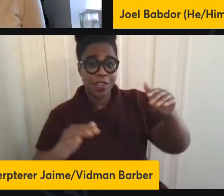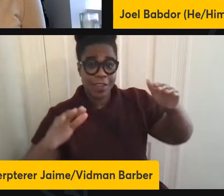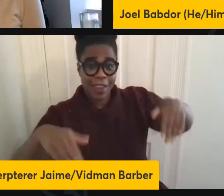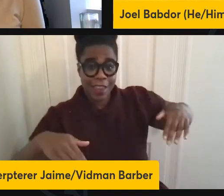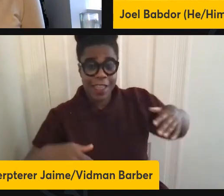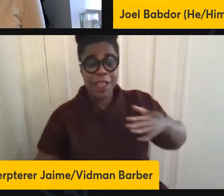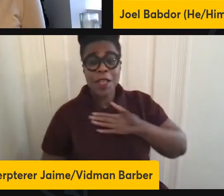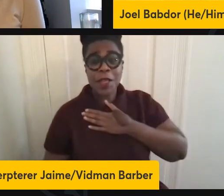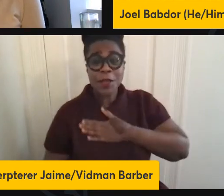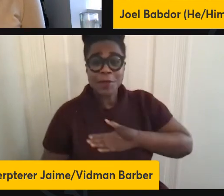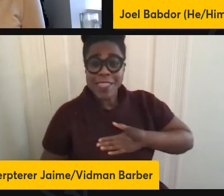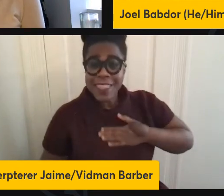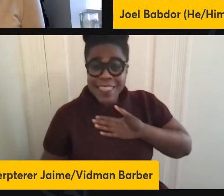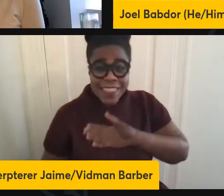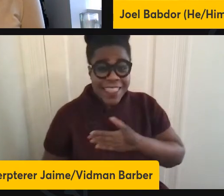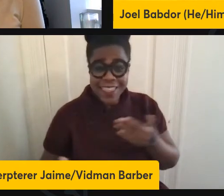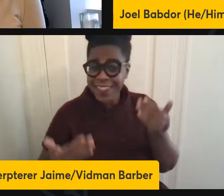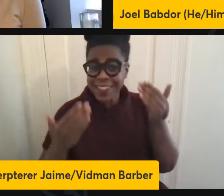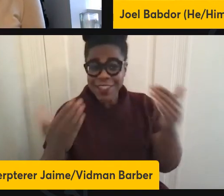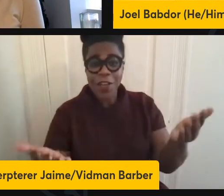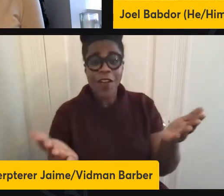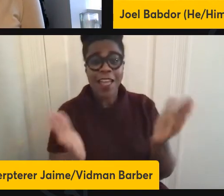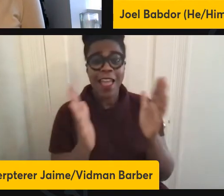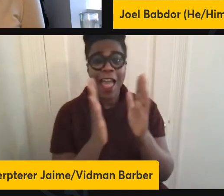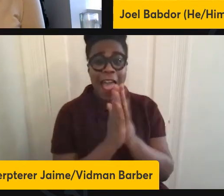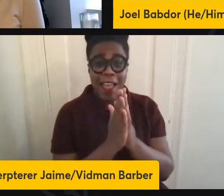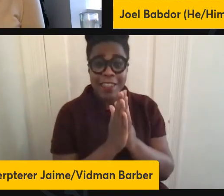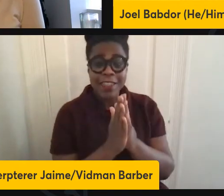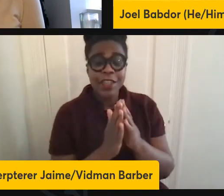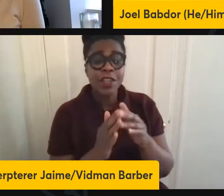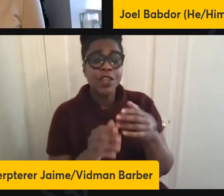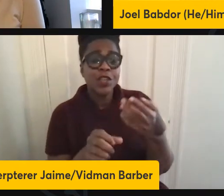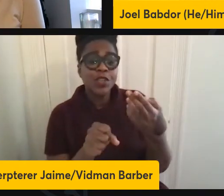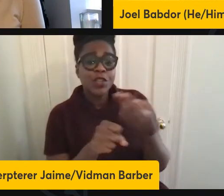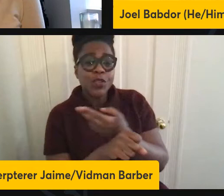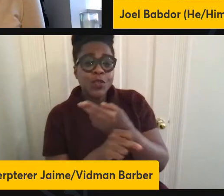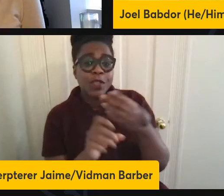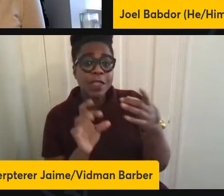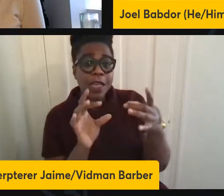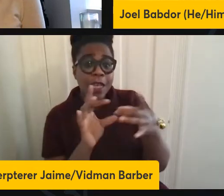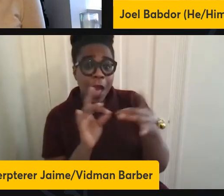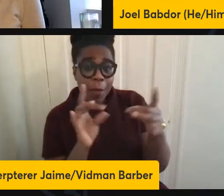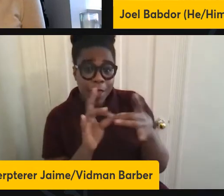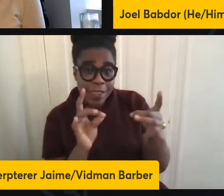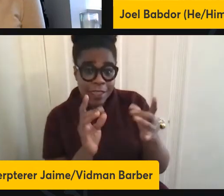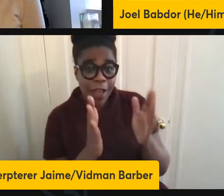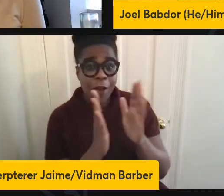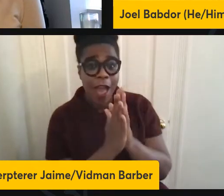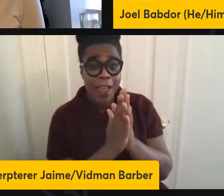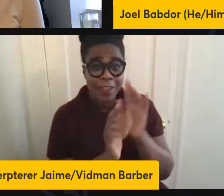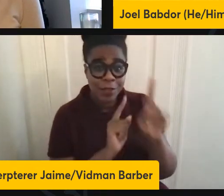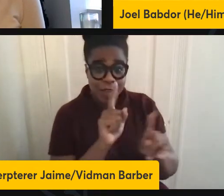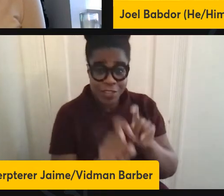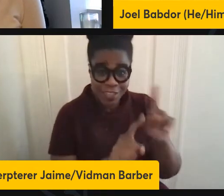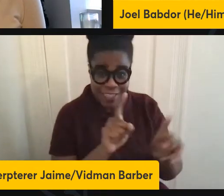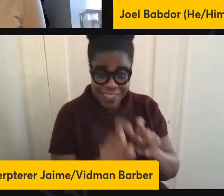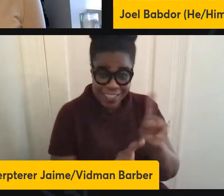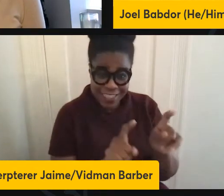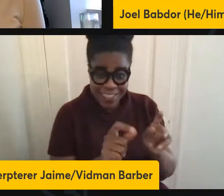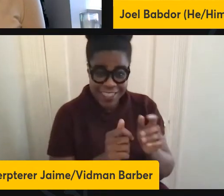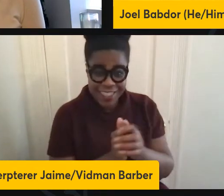free to ask the comments, to use the comments to ask questions. We have some